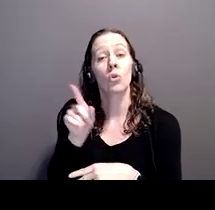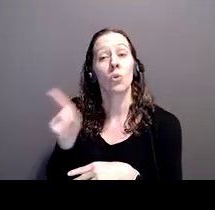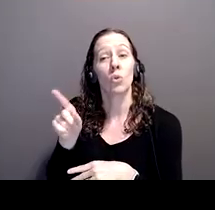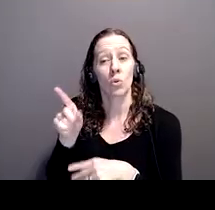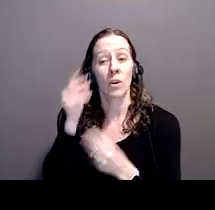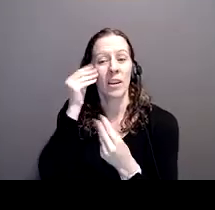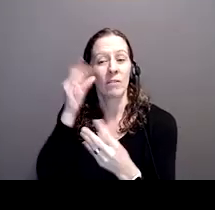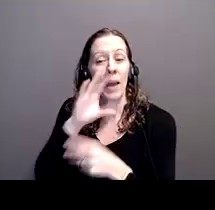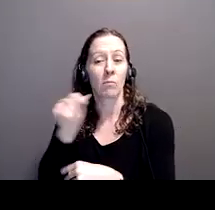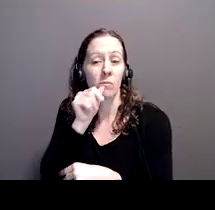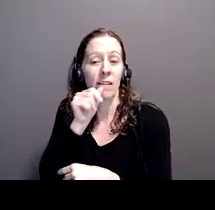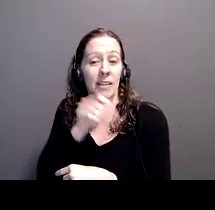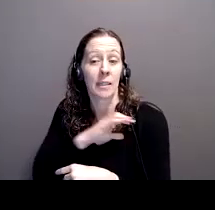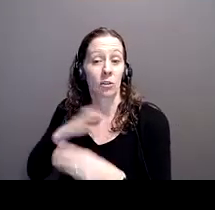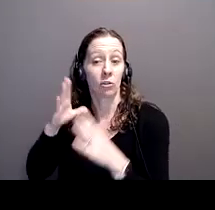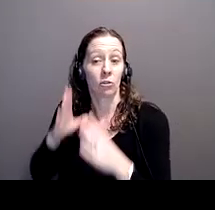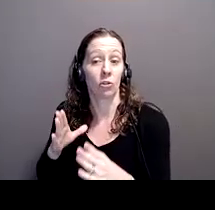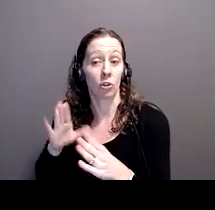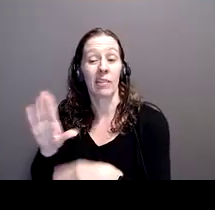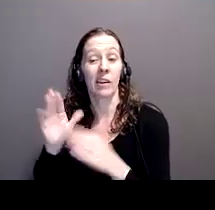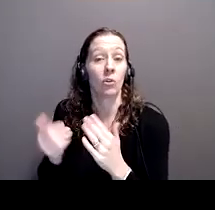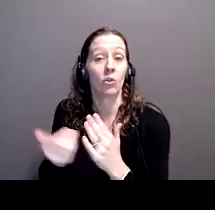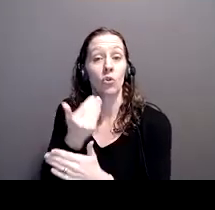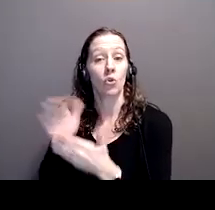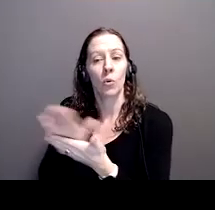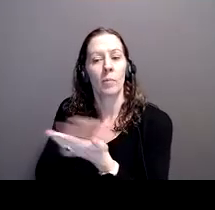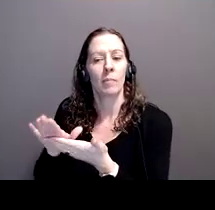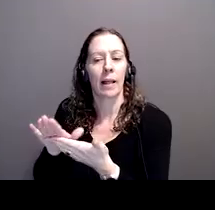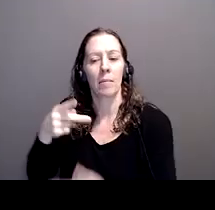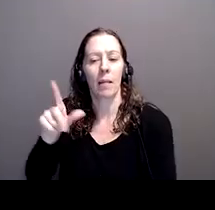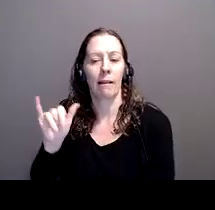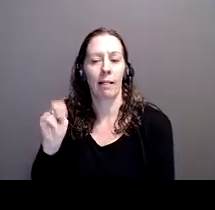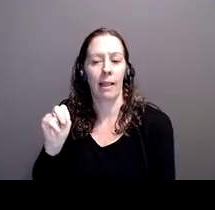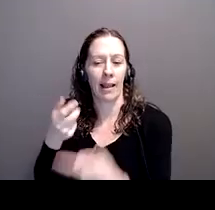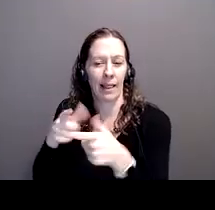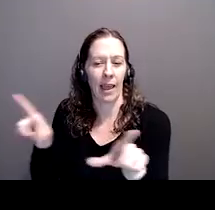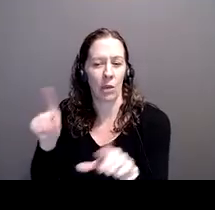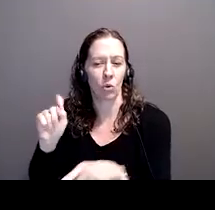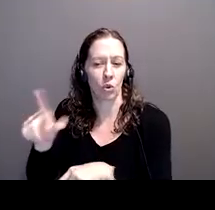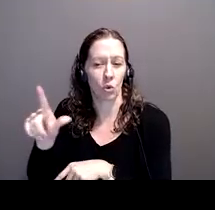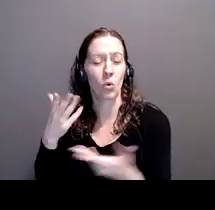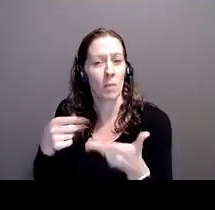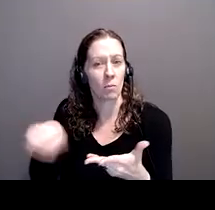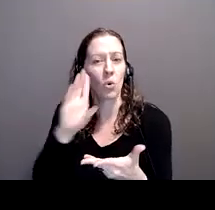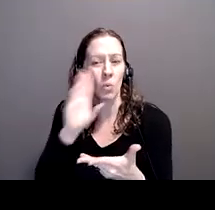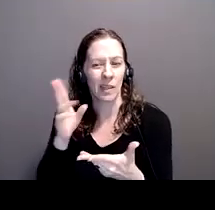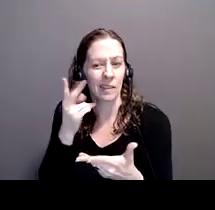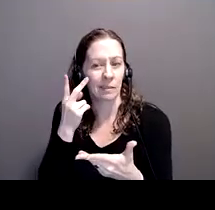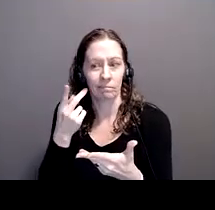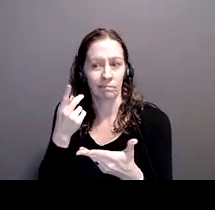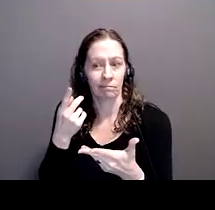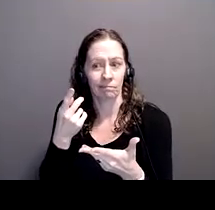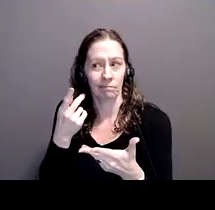and Privacy Commissioner's new plain language tool. And you may be hearing about this tool more later today, but